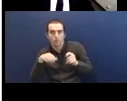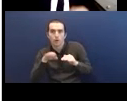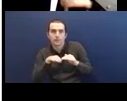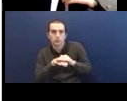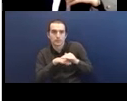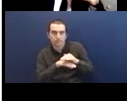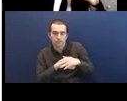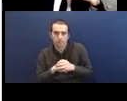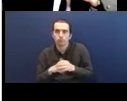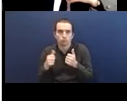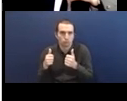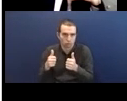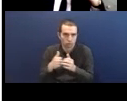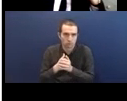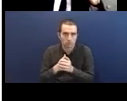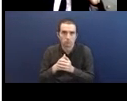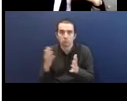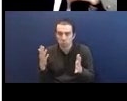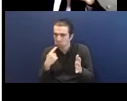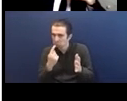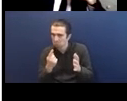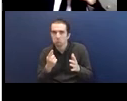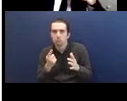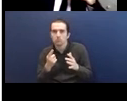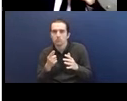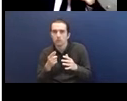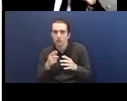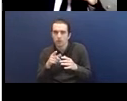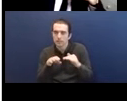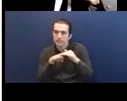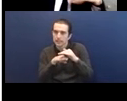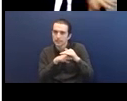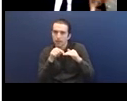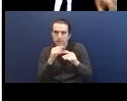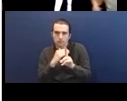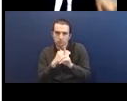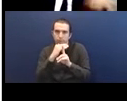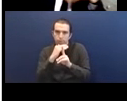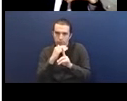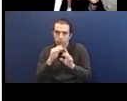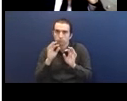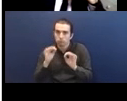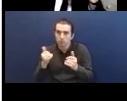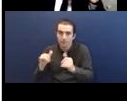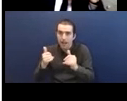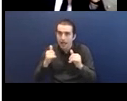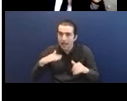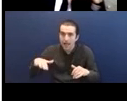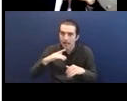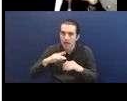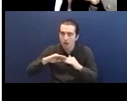Well, more funding, I think one of the first things you might want to do is to reduce the class size. Now, there were 3 teachers